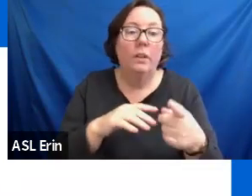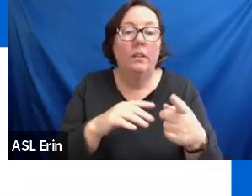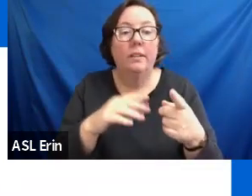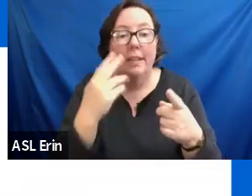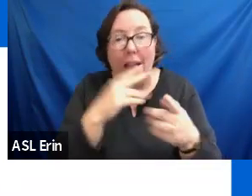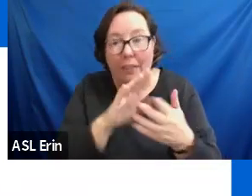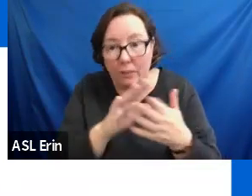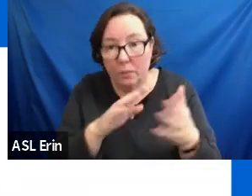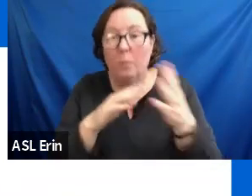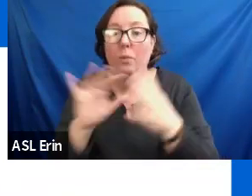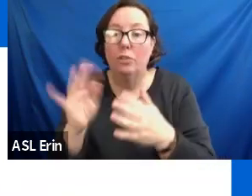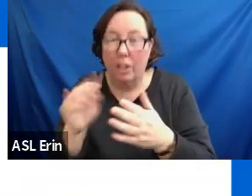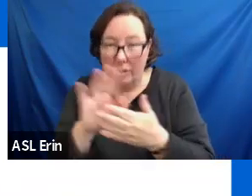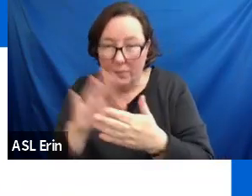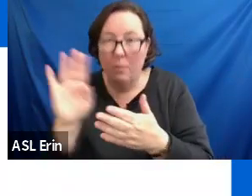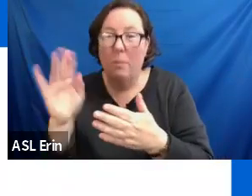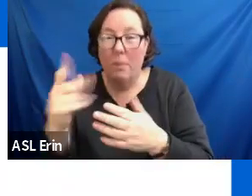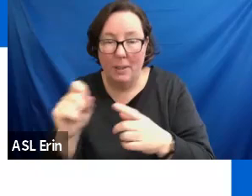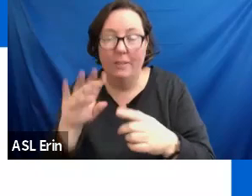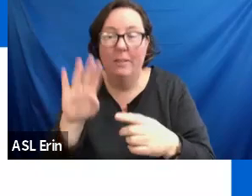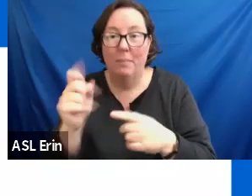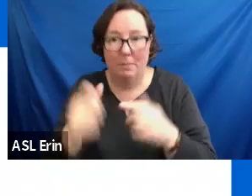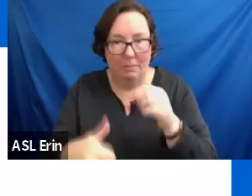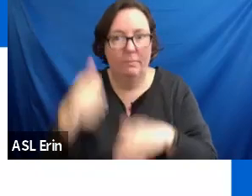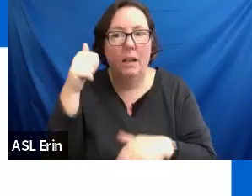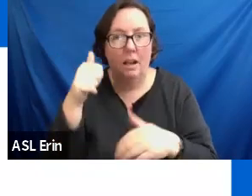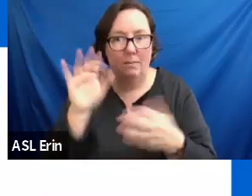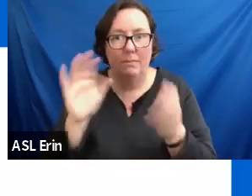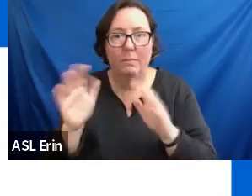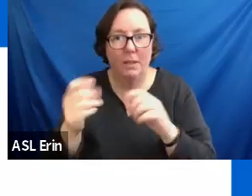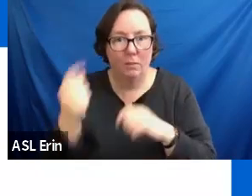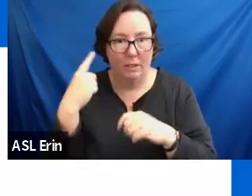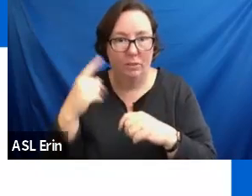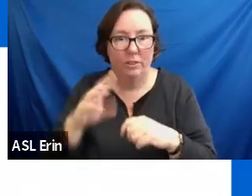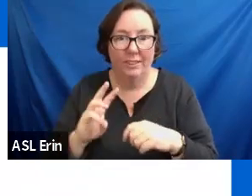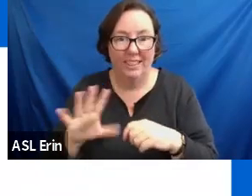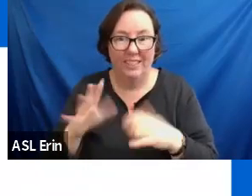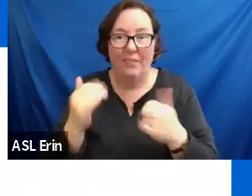invitations for this year. So that is an increase from 65%.